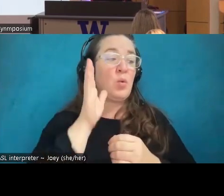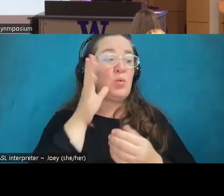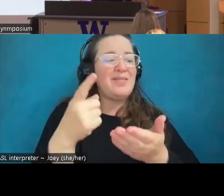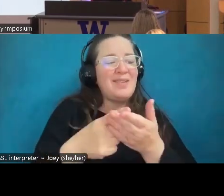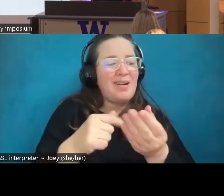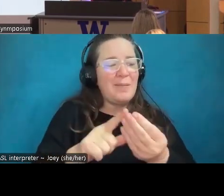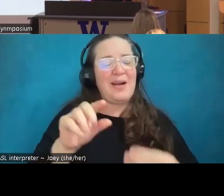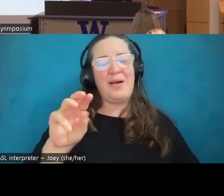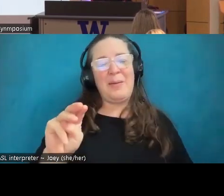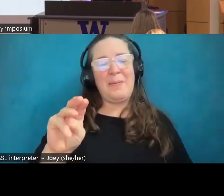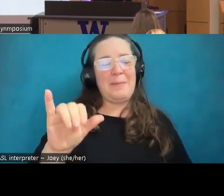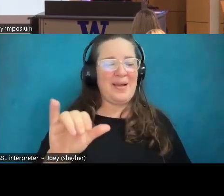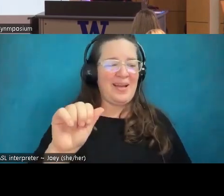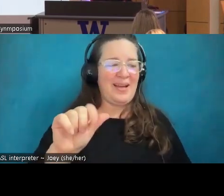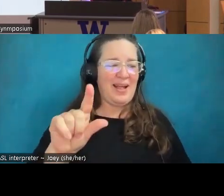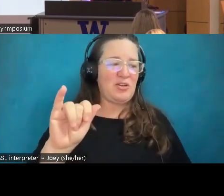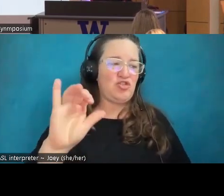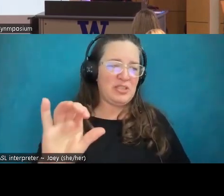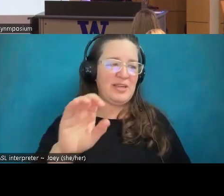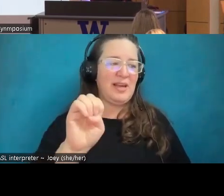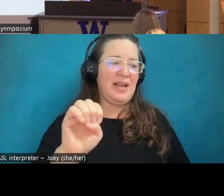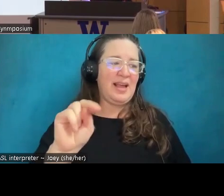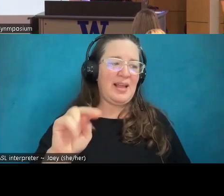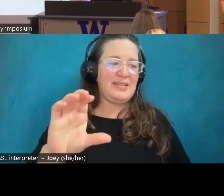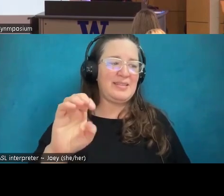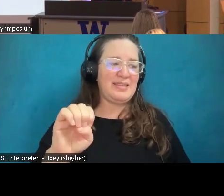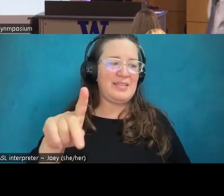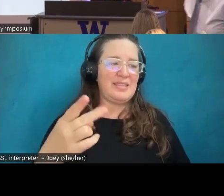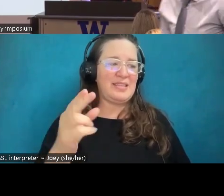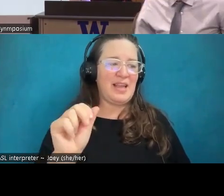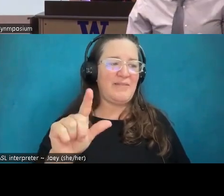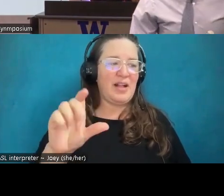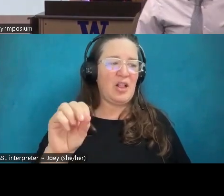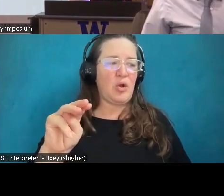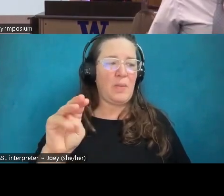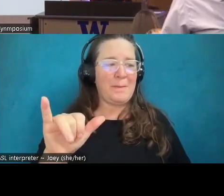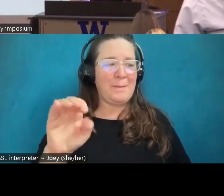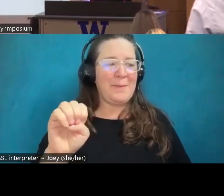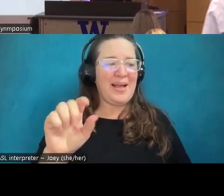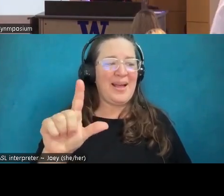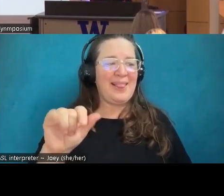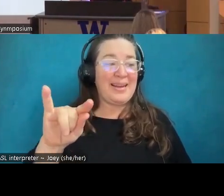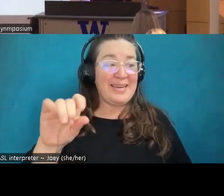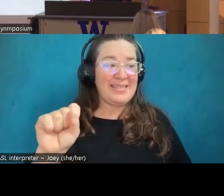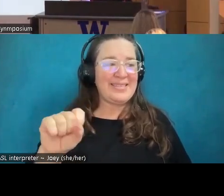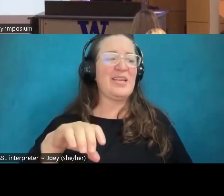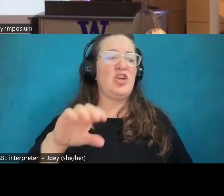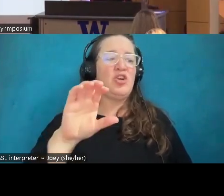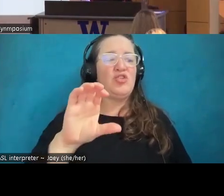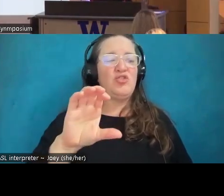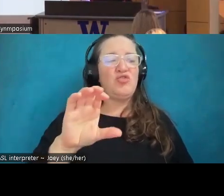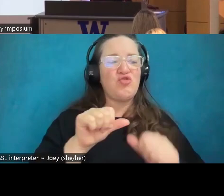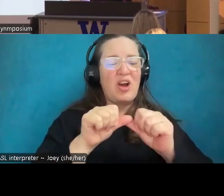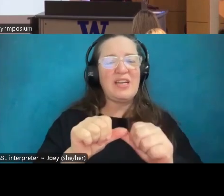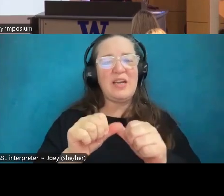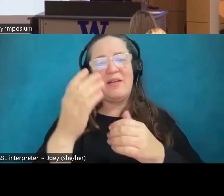myalgic encephalomyelitis, chronic fatigue syndrome, MECFS, to provide context for long COVID